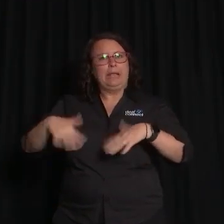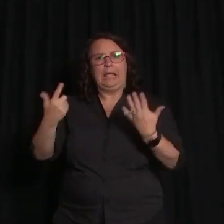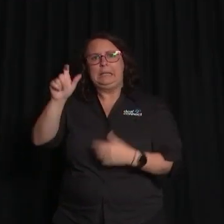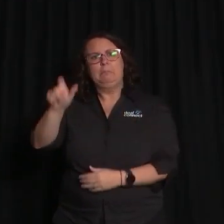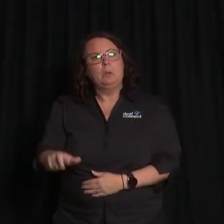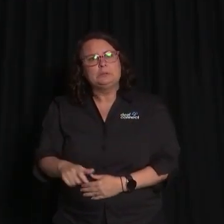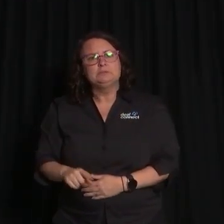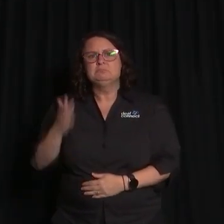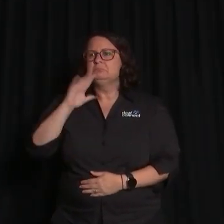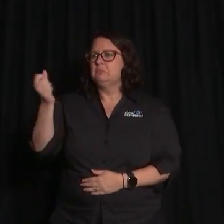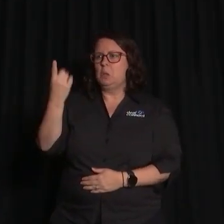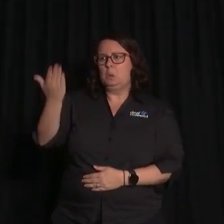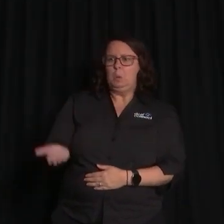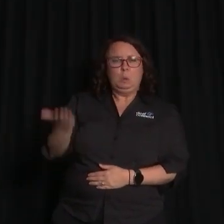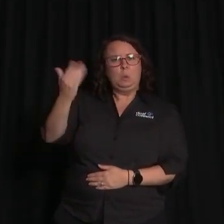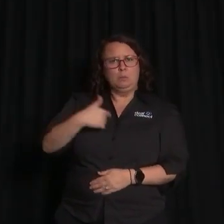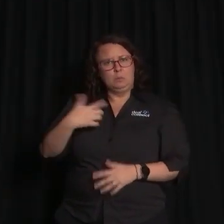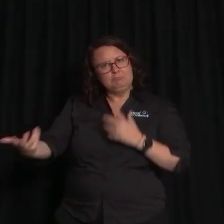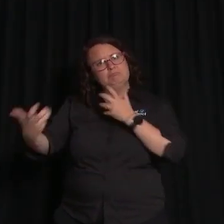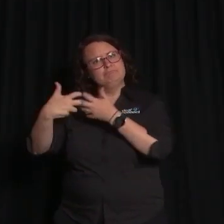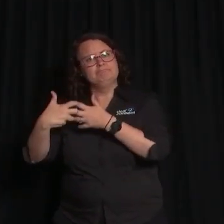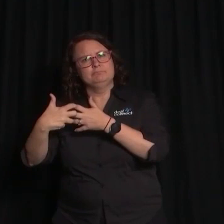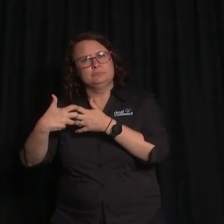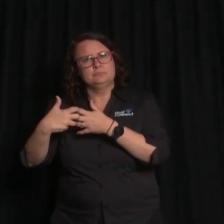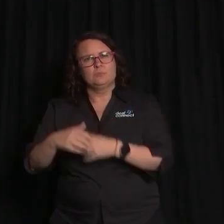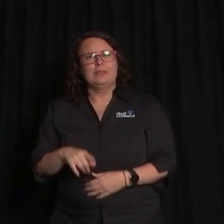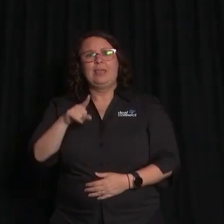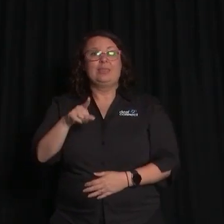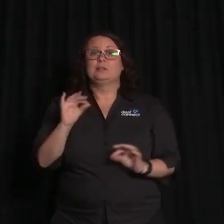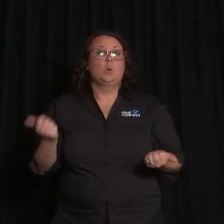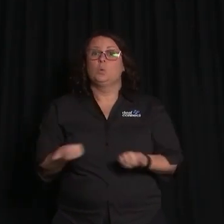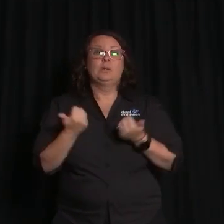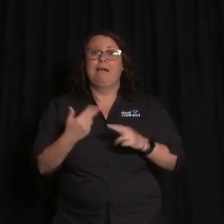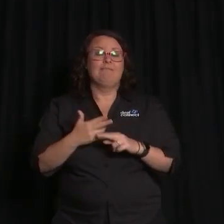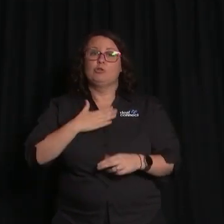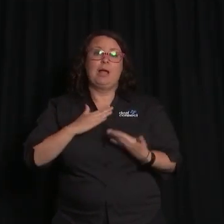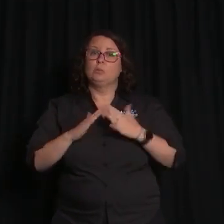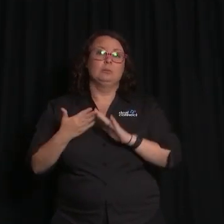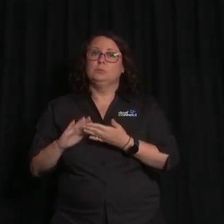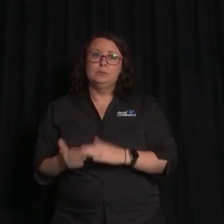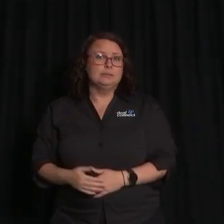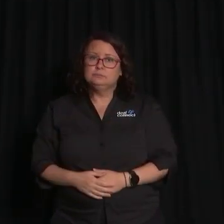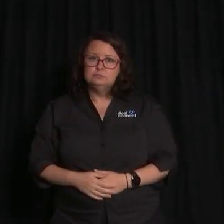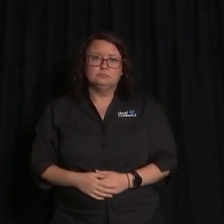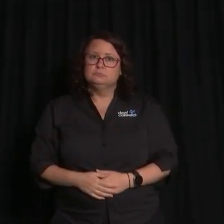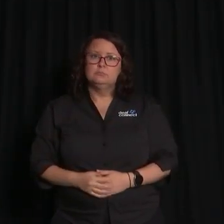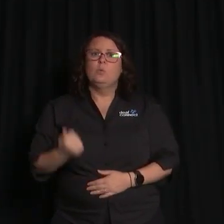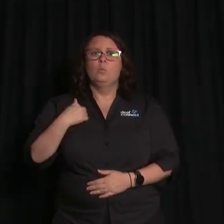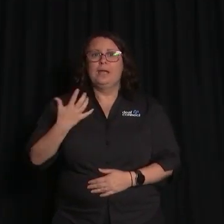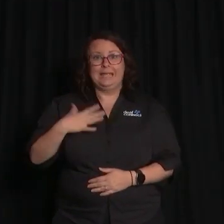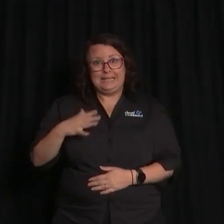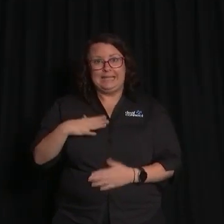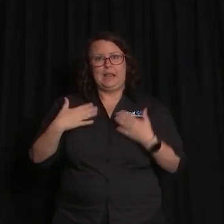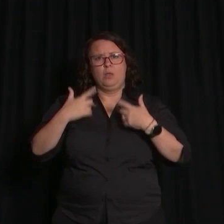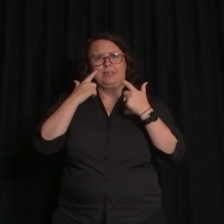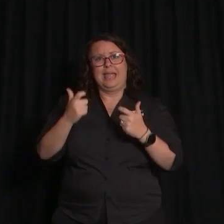way, no matter who they are. That is not good enough for our community. We need to have healthcare providers